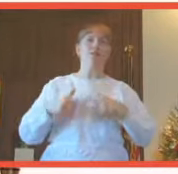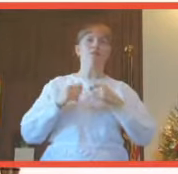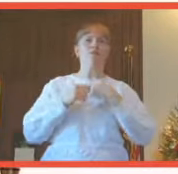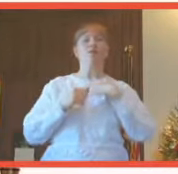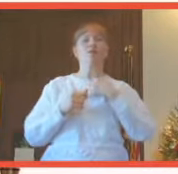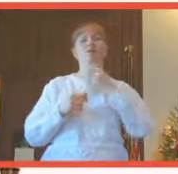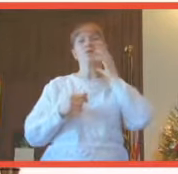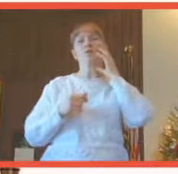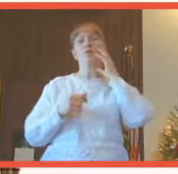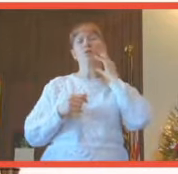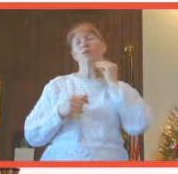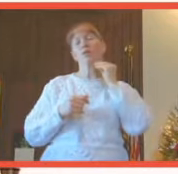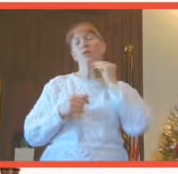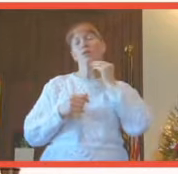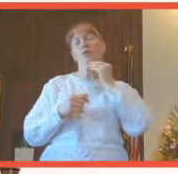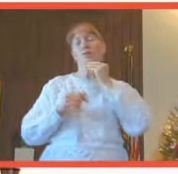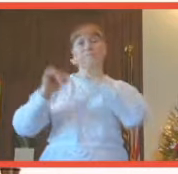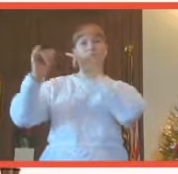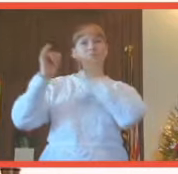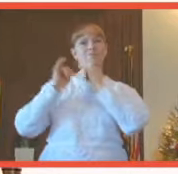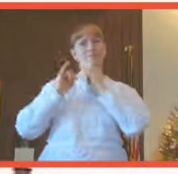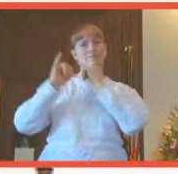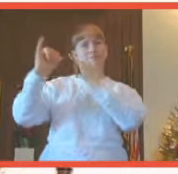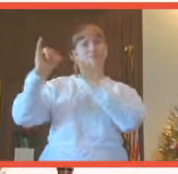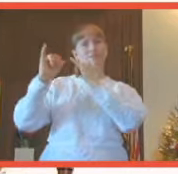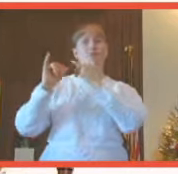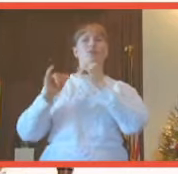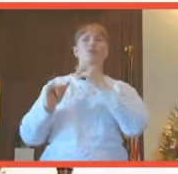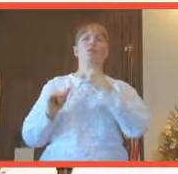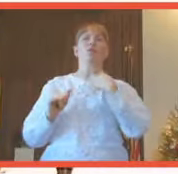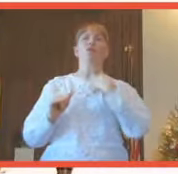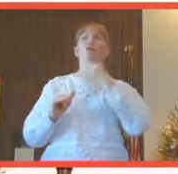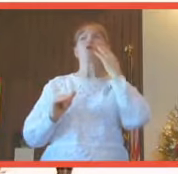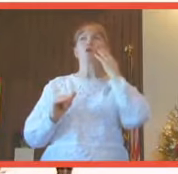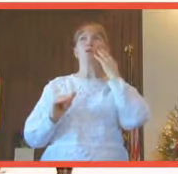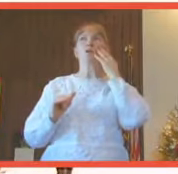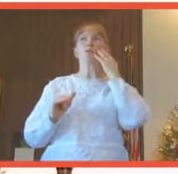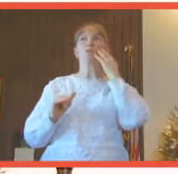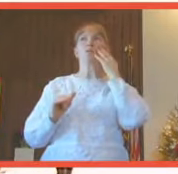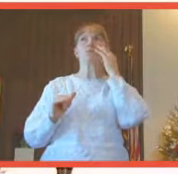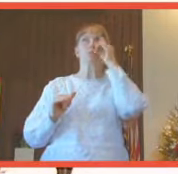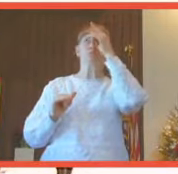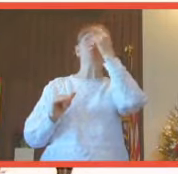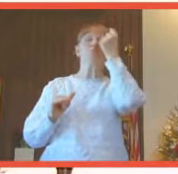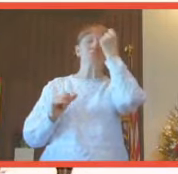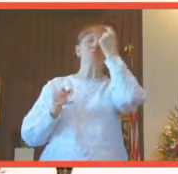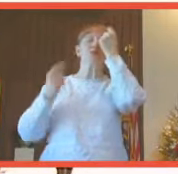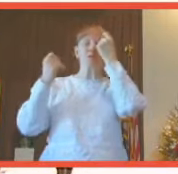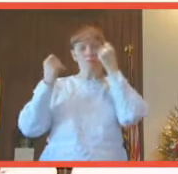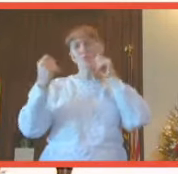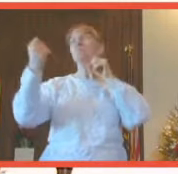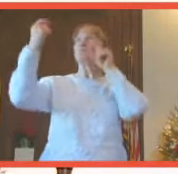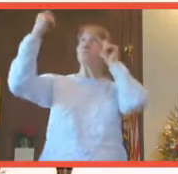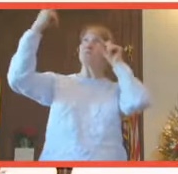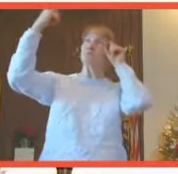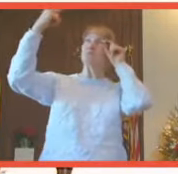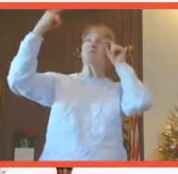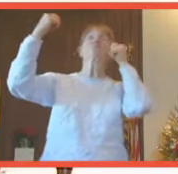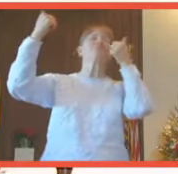to experience what we experience, so that we know that that level of understanding is there from